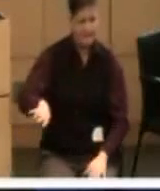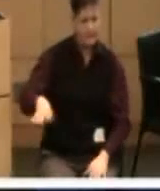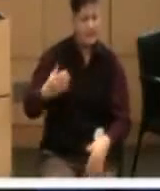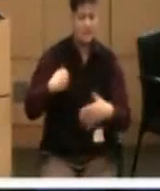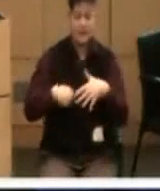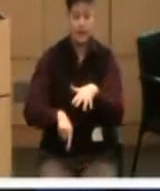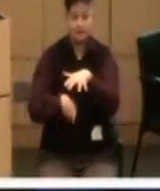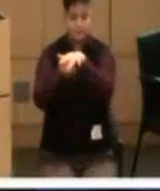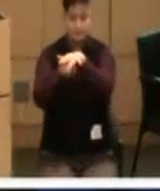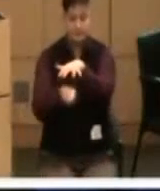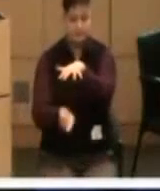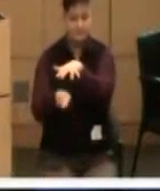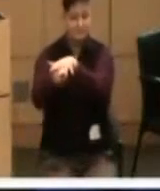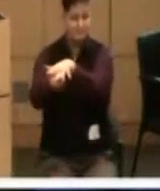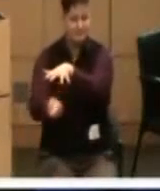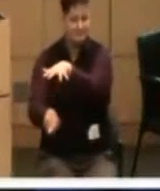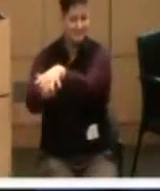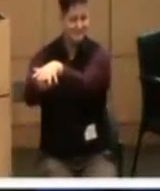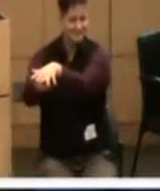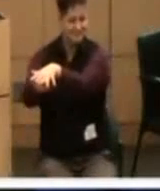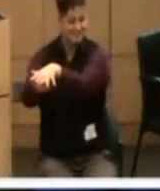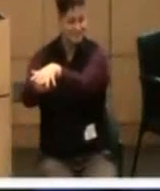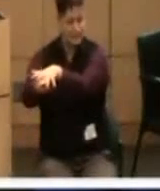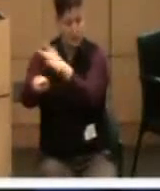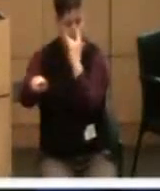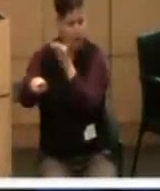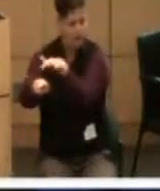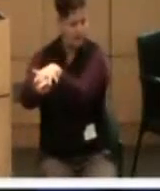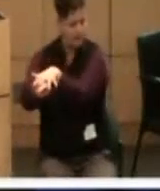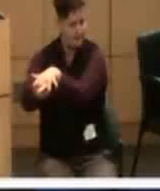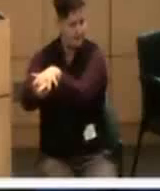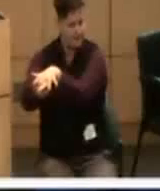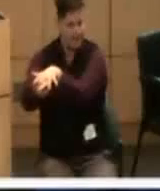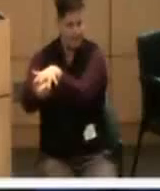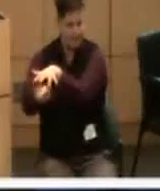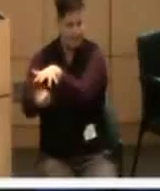they're doing okay, I think that would be really, really powerful.